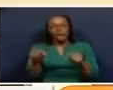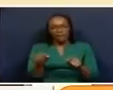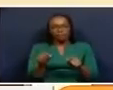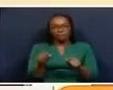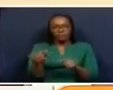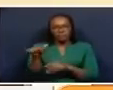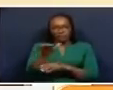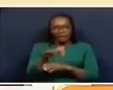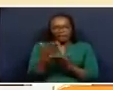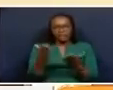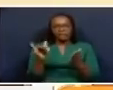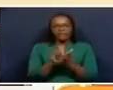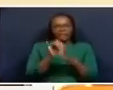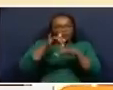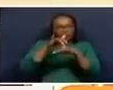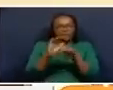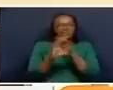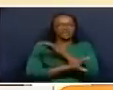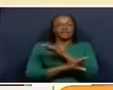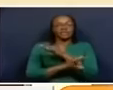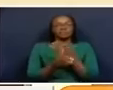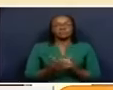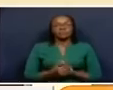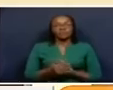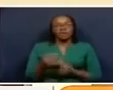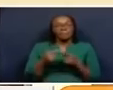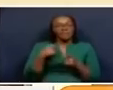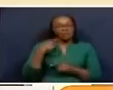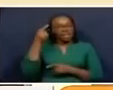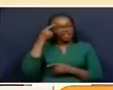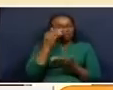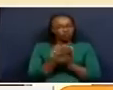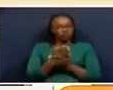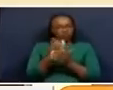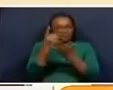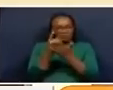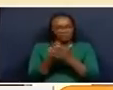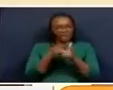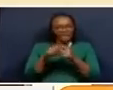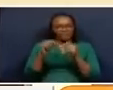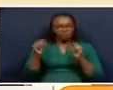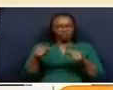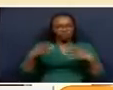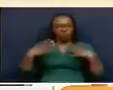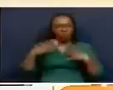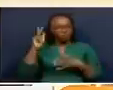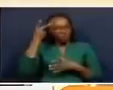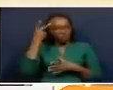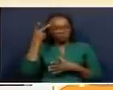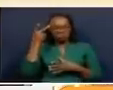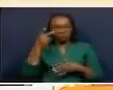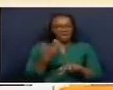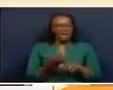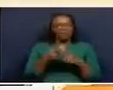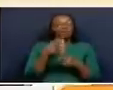As Waiganjo has said, I don't think that is going to change the voting pattern fundamentally, but I want to hear President